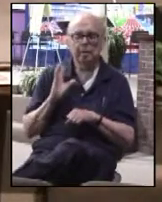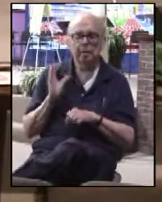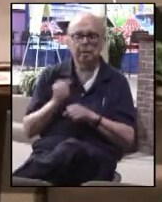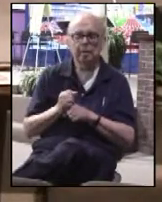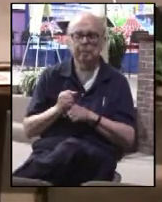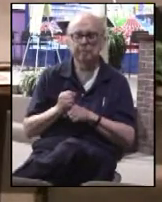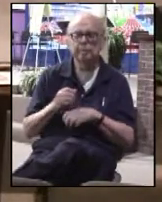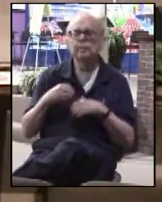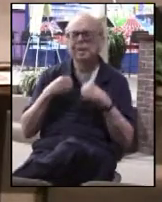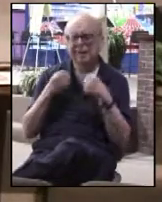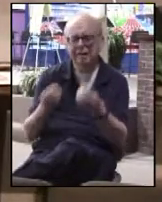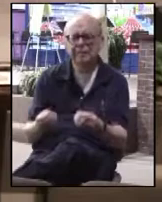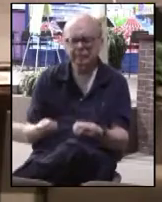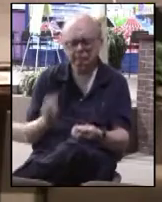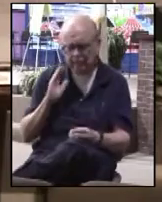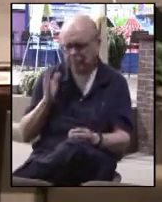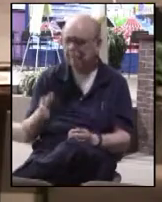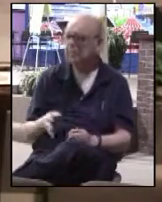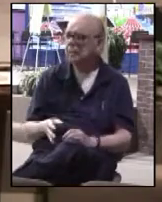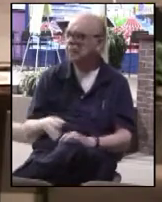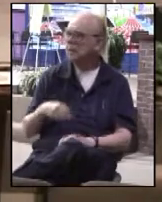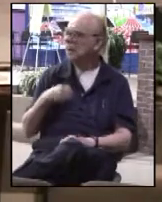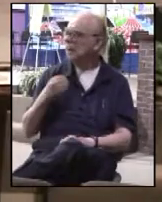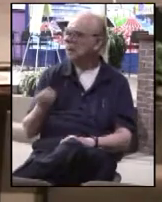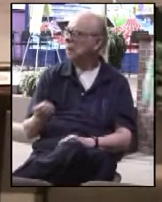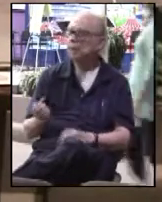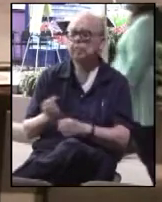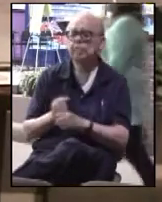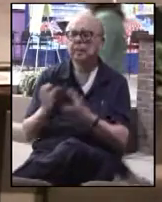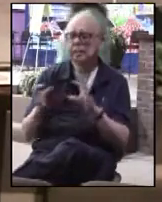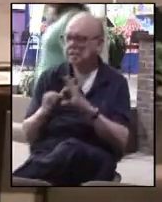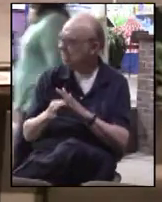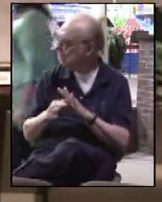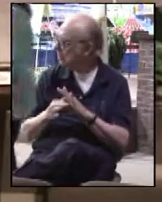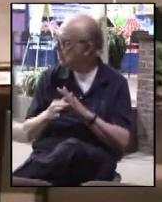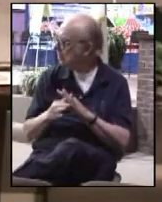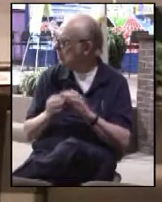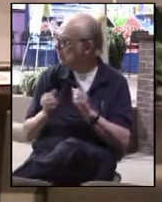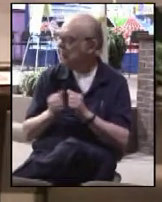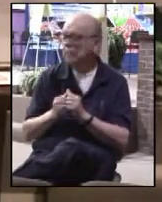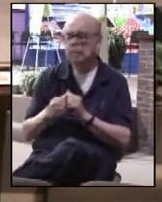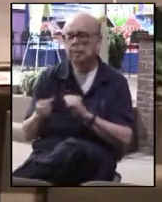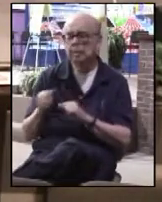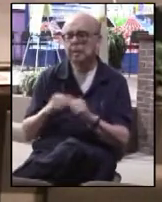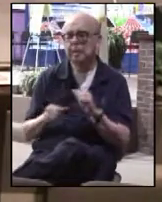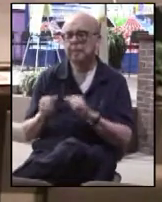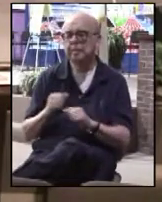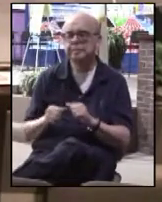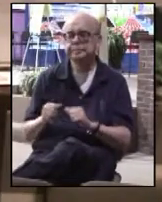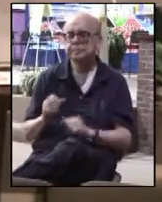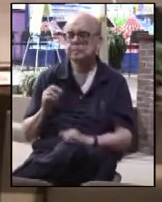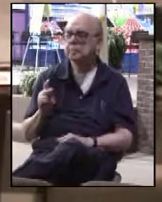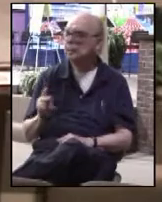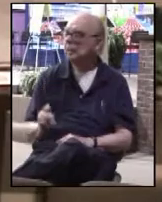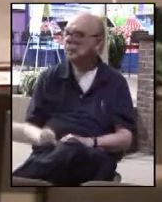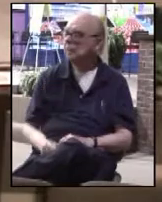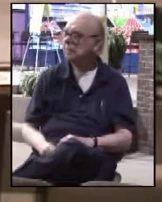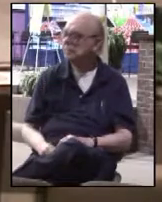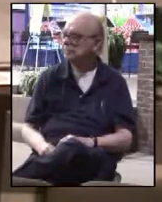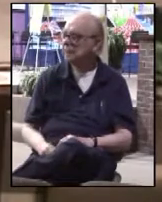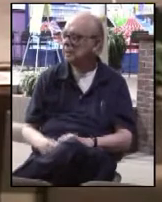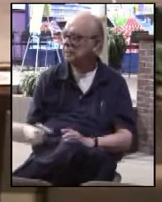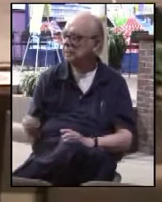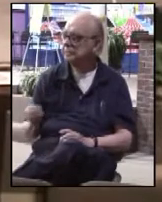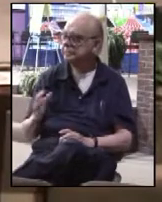give and you're going to get connected with one another okay and